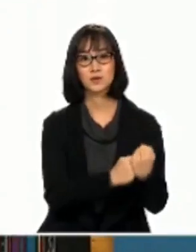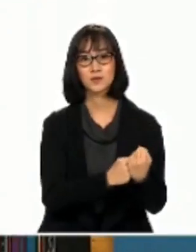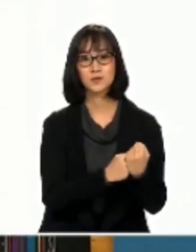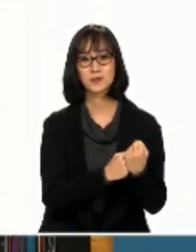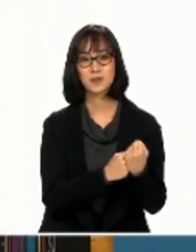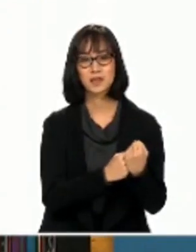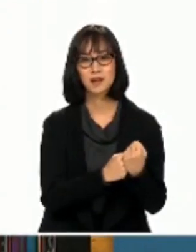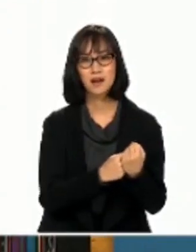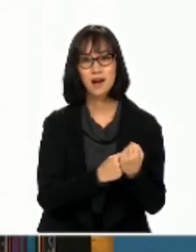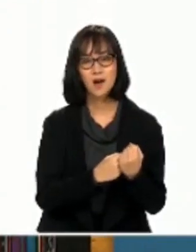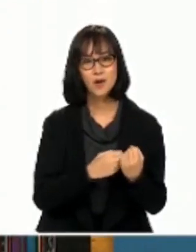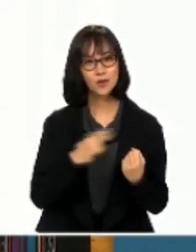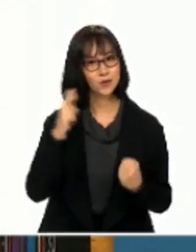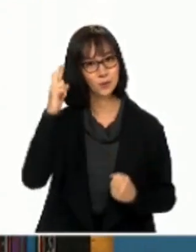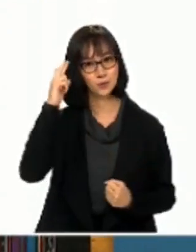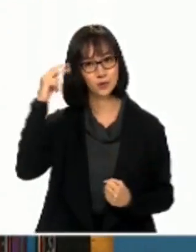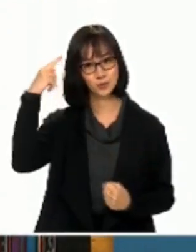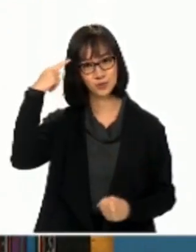Romulo Puyat,